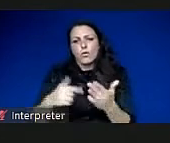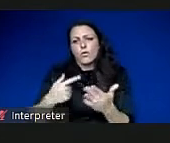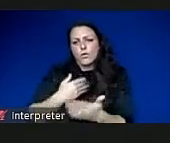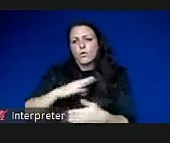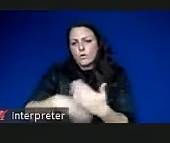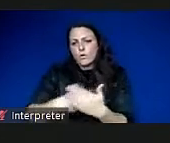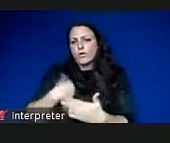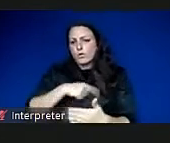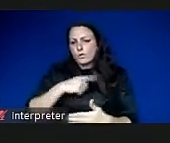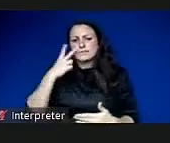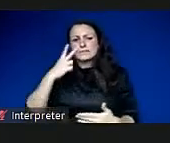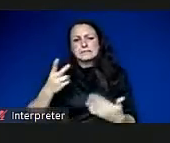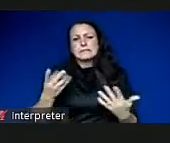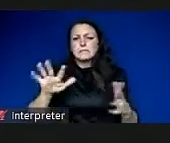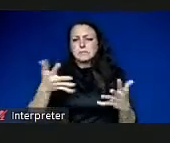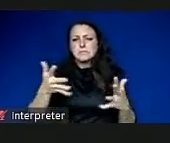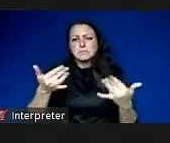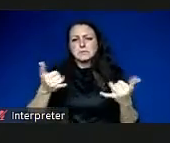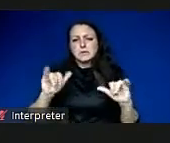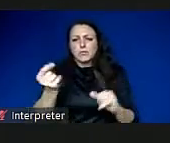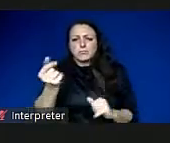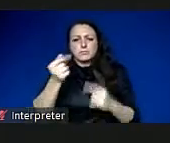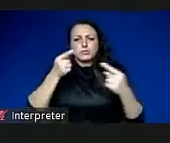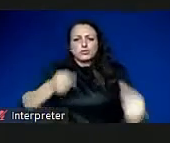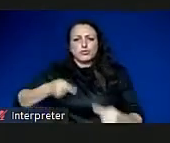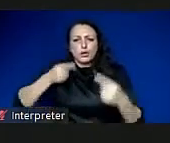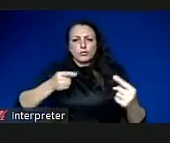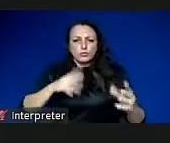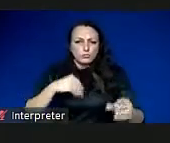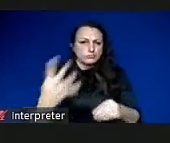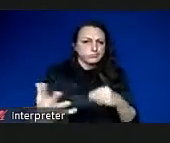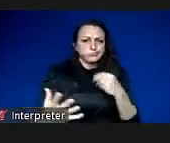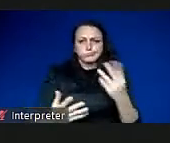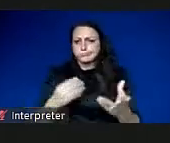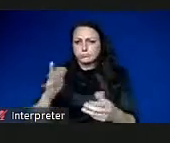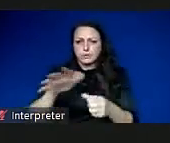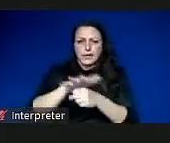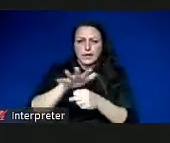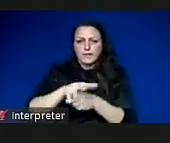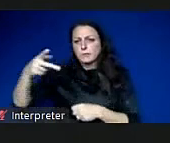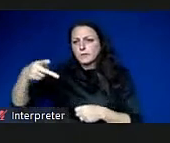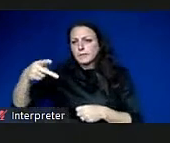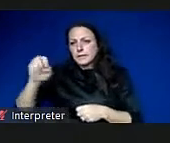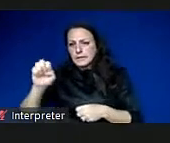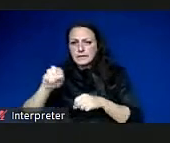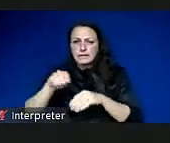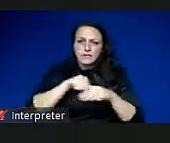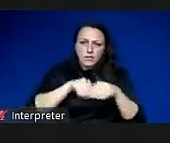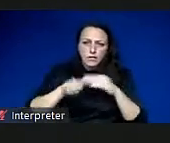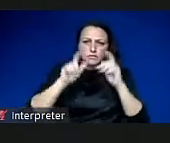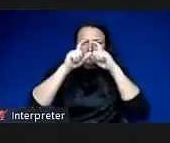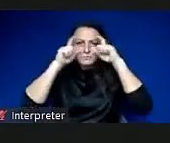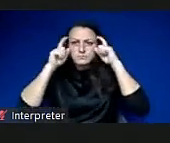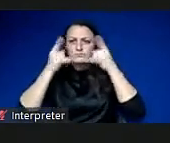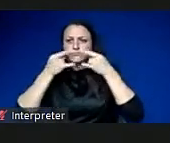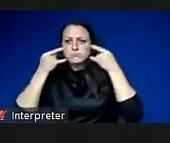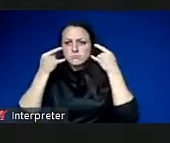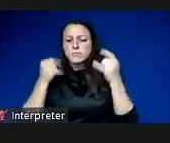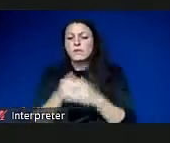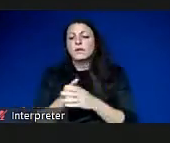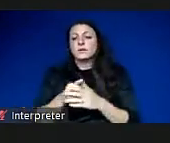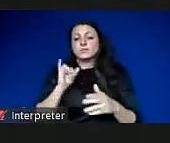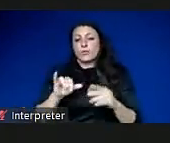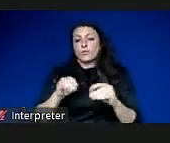of a struggle as the year wore on. As we learn more about how the virus spread, we instituted new